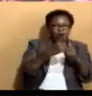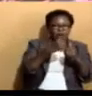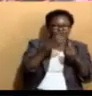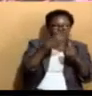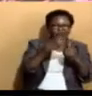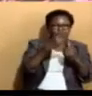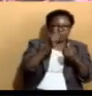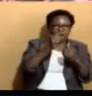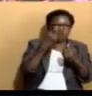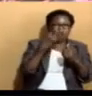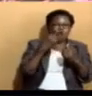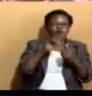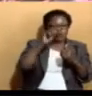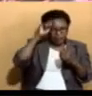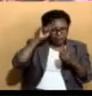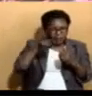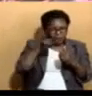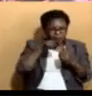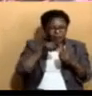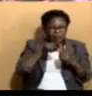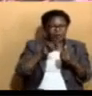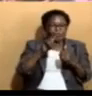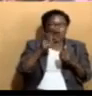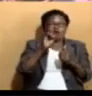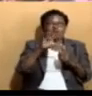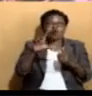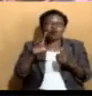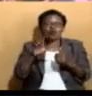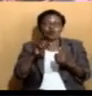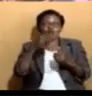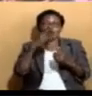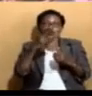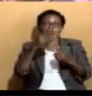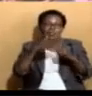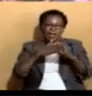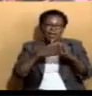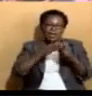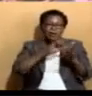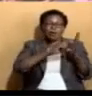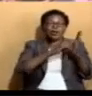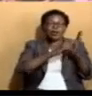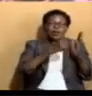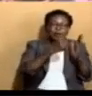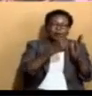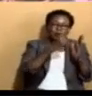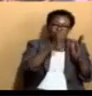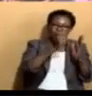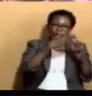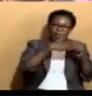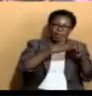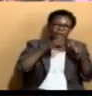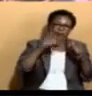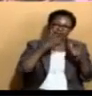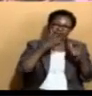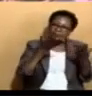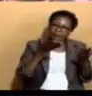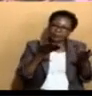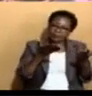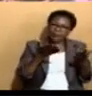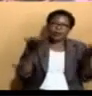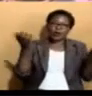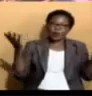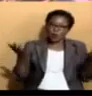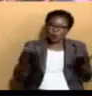9145 of the record, which is volume 59, paragraph 125, says, "Where, however,